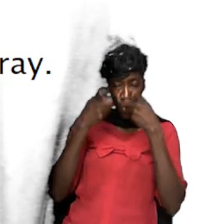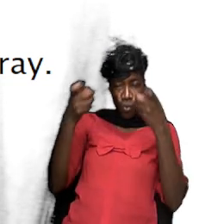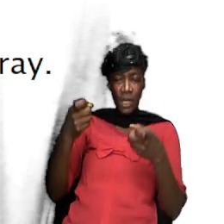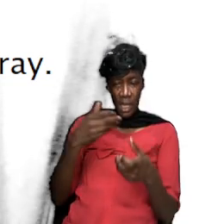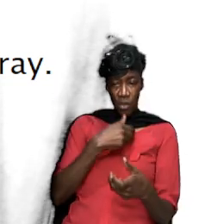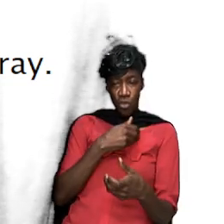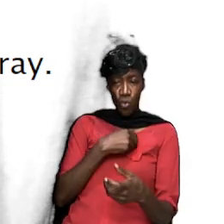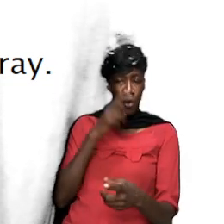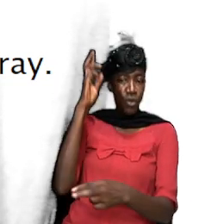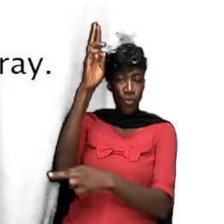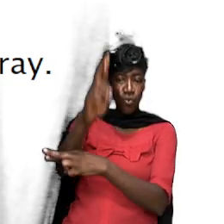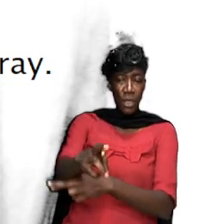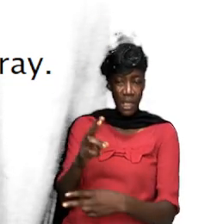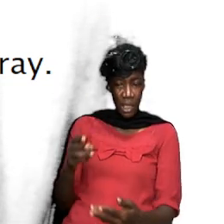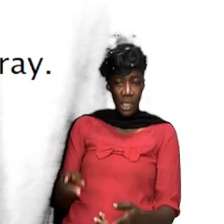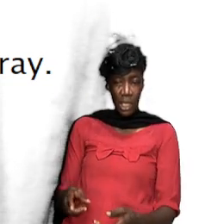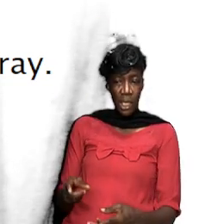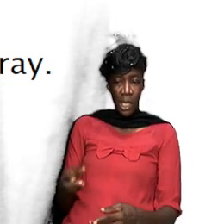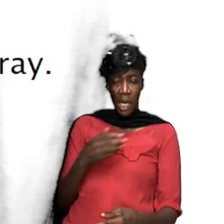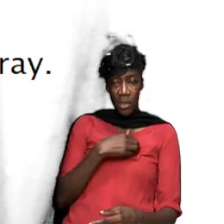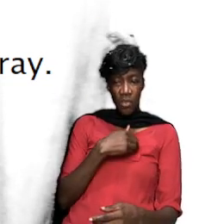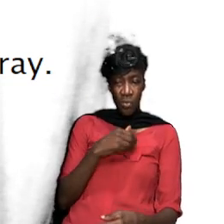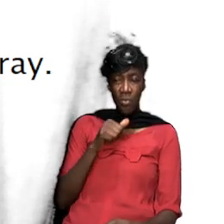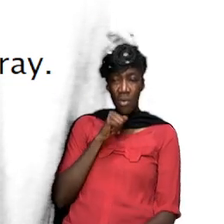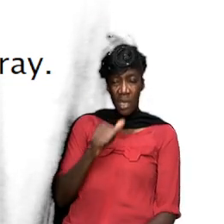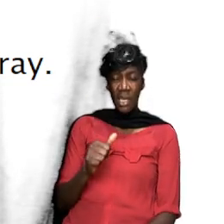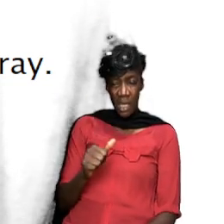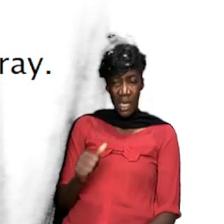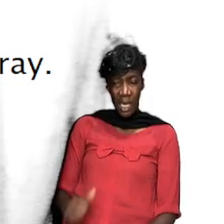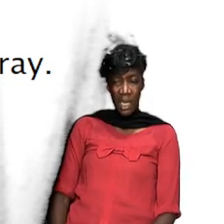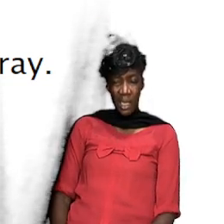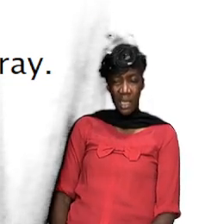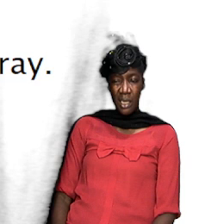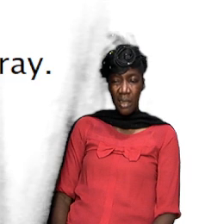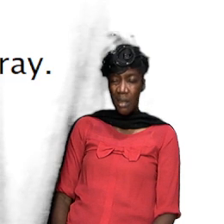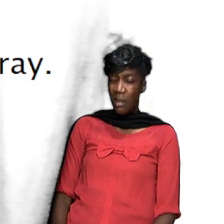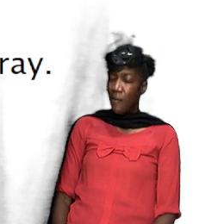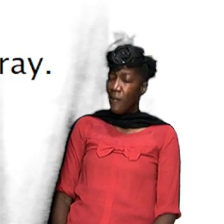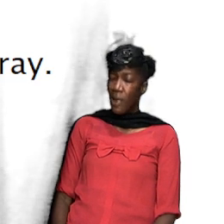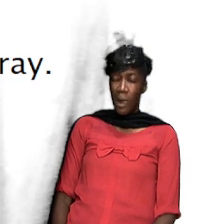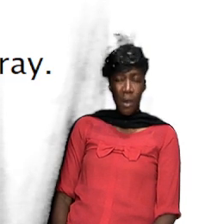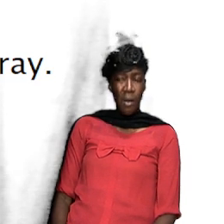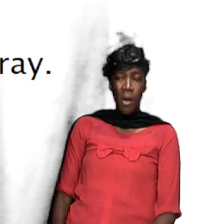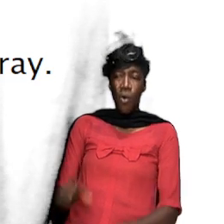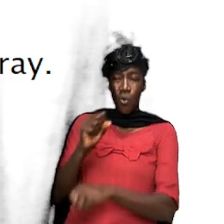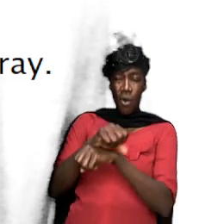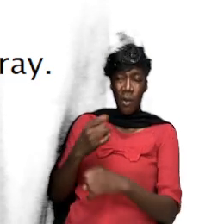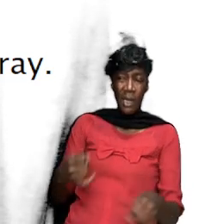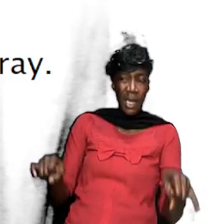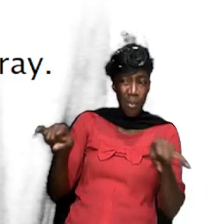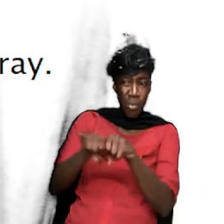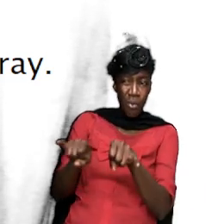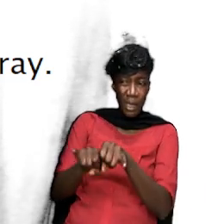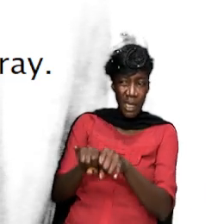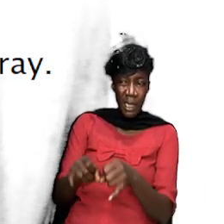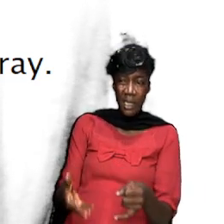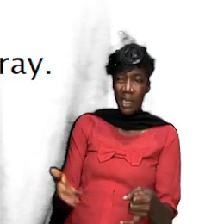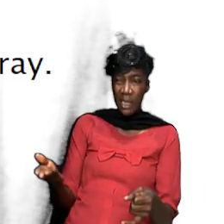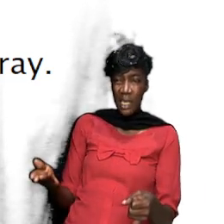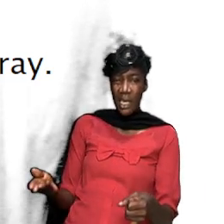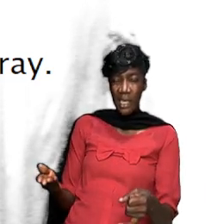help you to reach a soul. Then you're not dealing with the weightier things. And I will tell us, brethren, that if